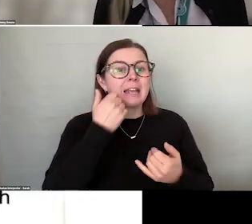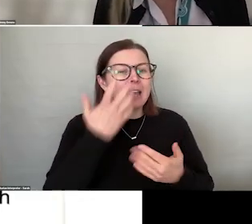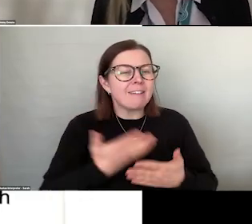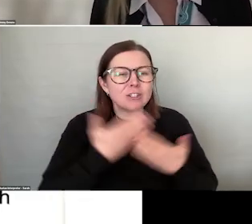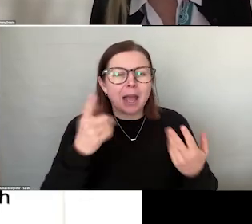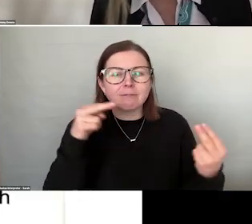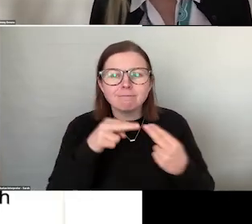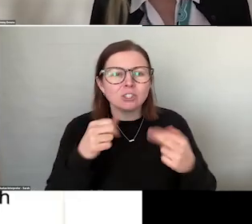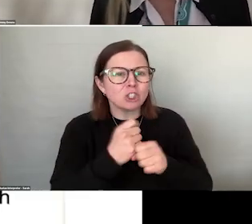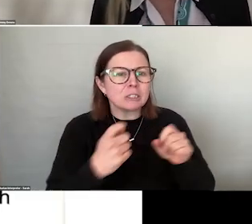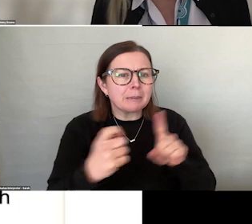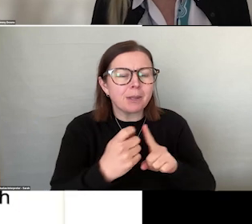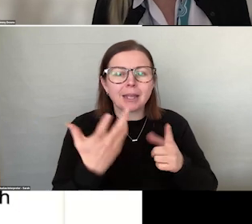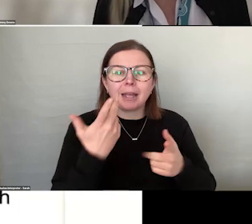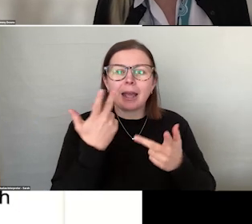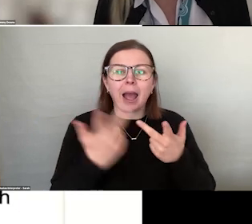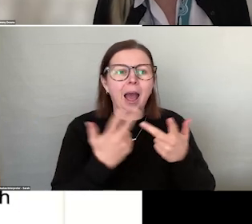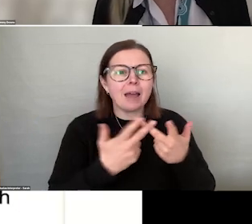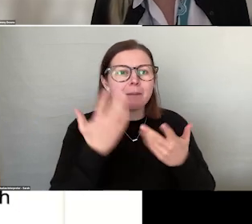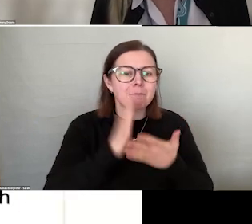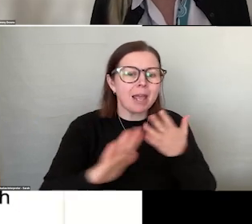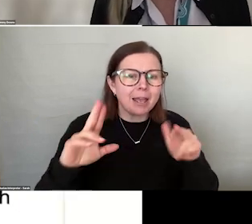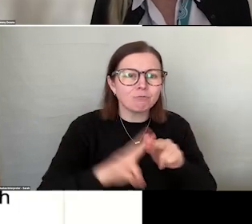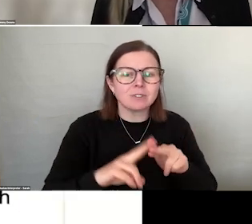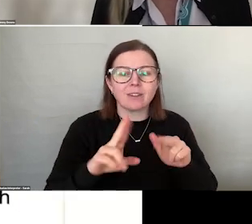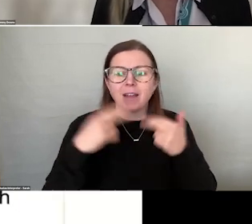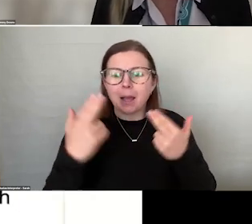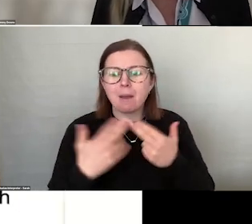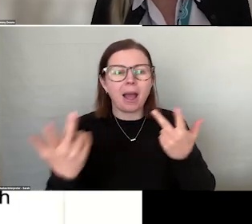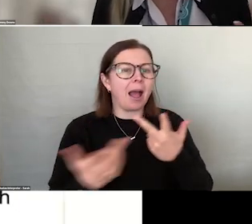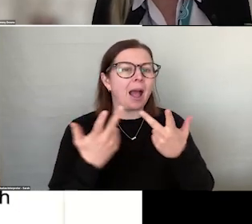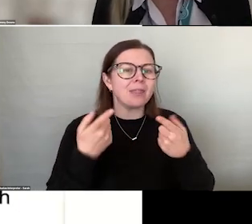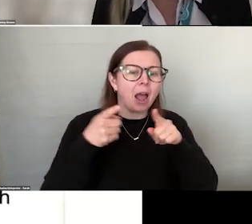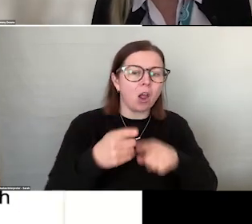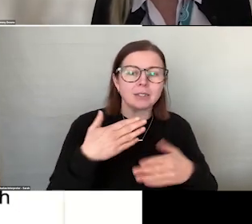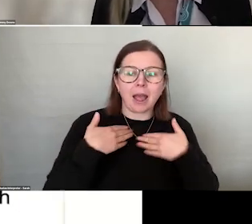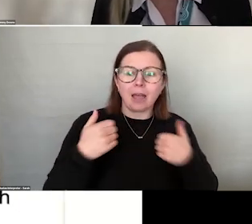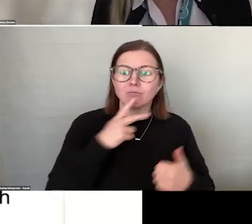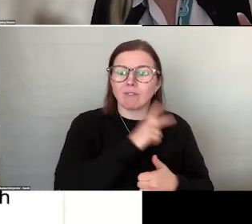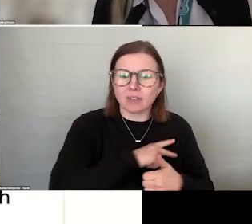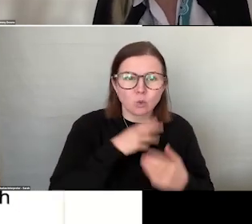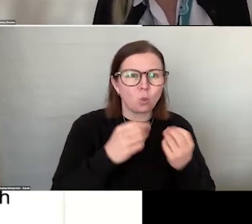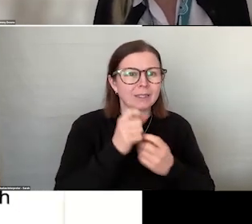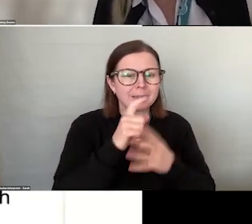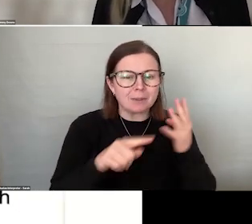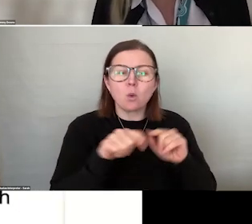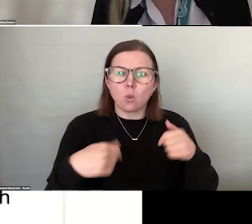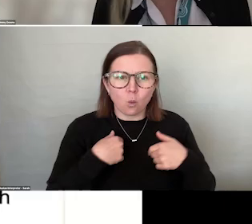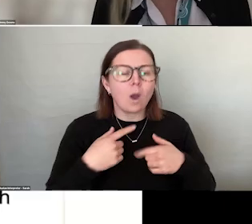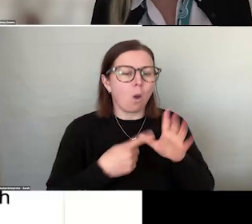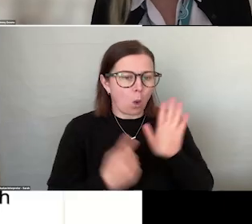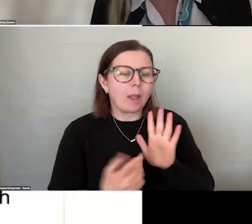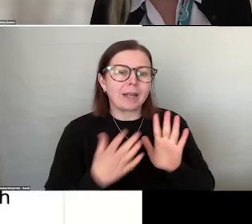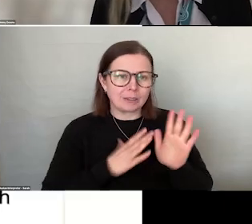clinicians and everyday parents, families, and other people with intellectual disability. We all need to understand that